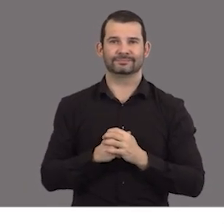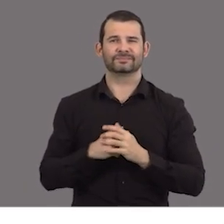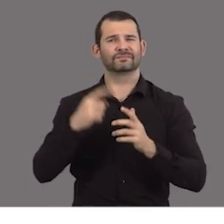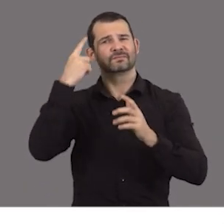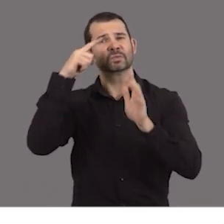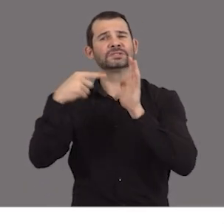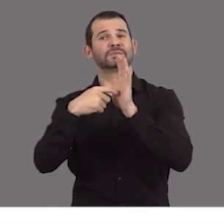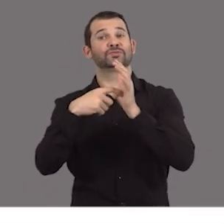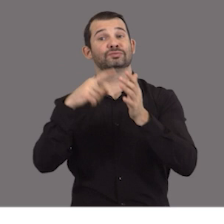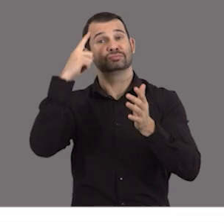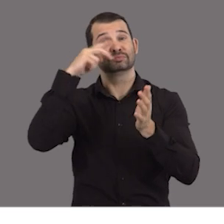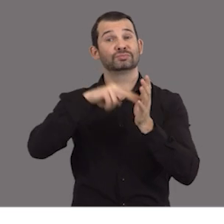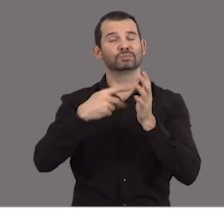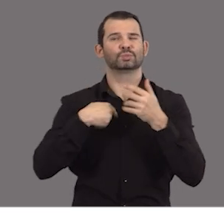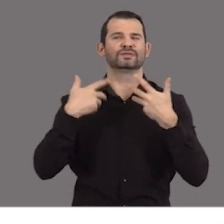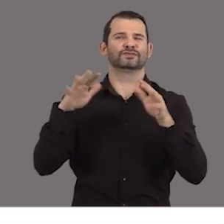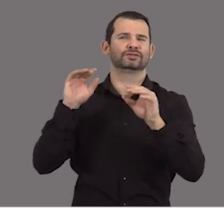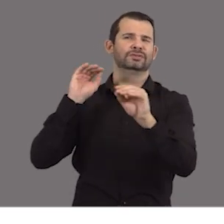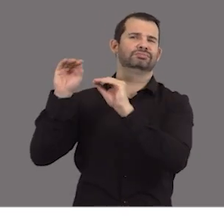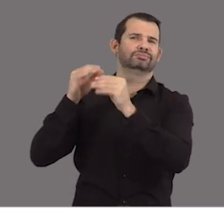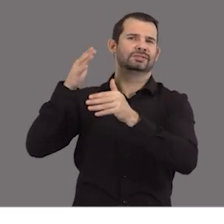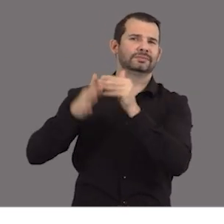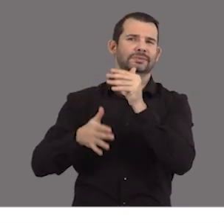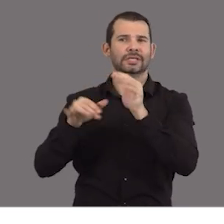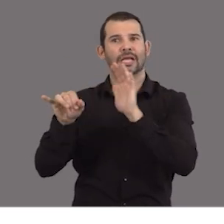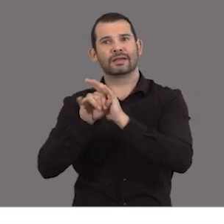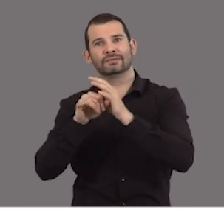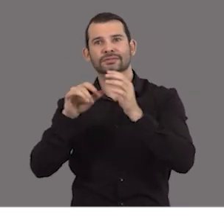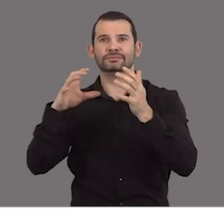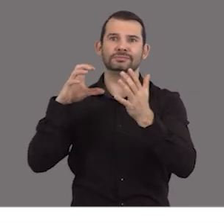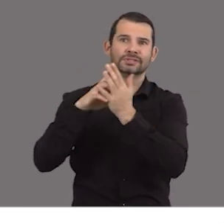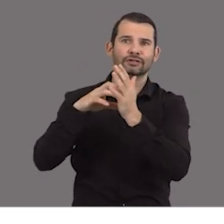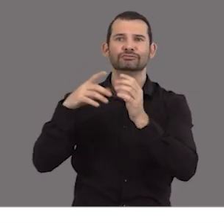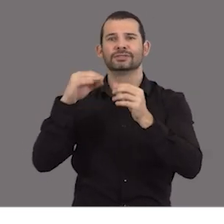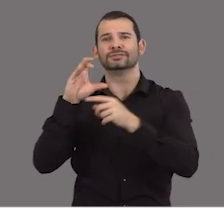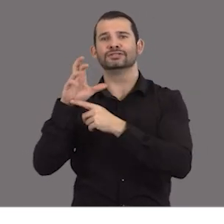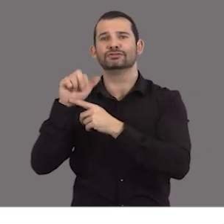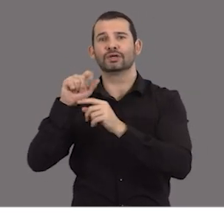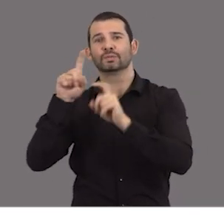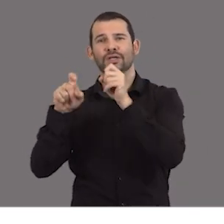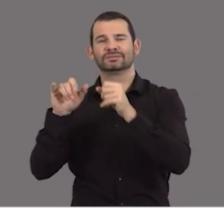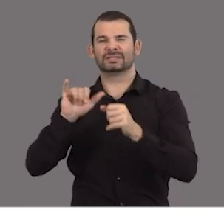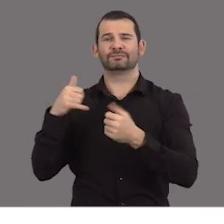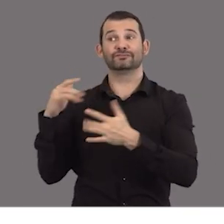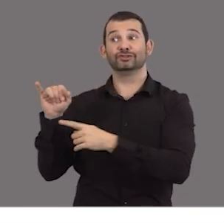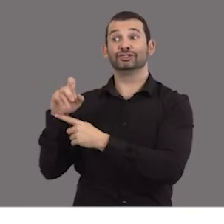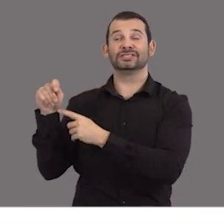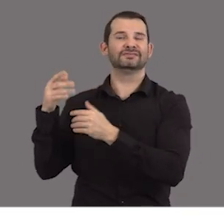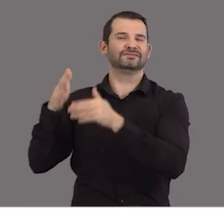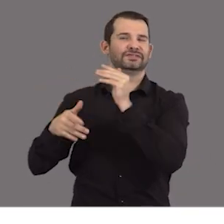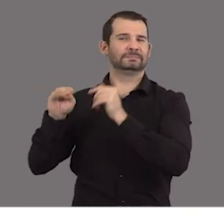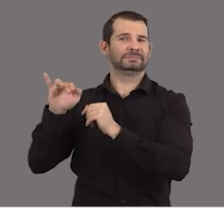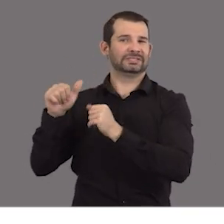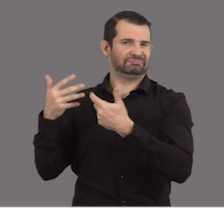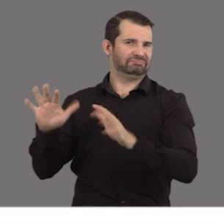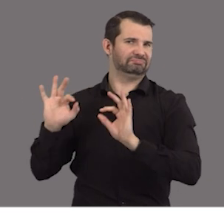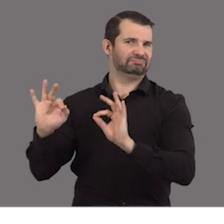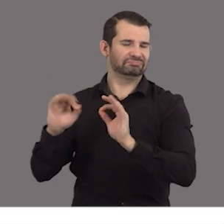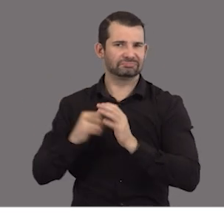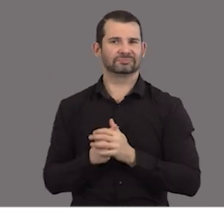For demonstration purposes, we have already completed the identification sections and CRA questions as we did for Jeet.